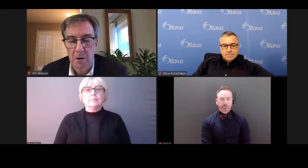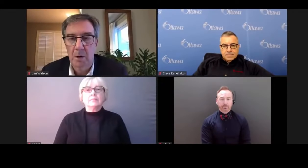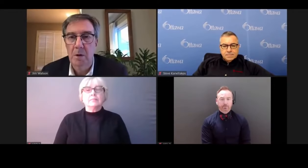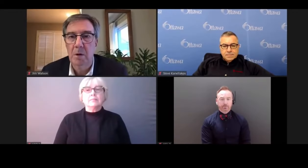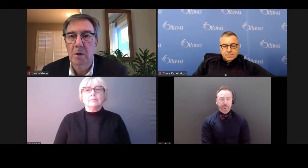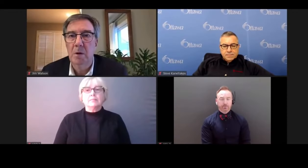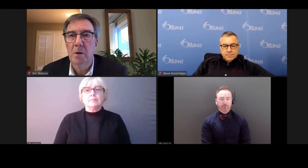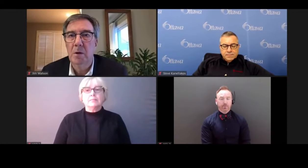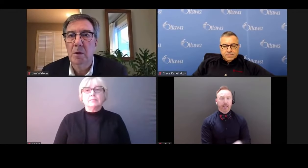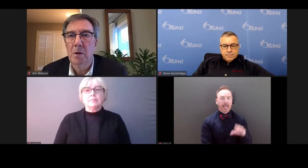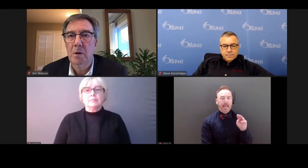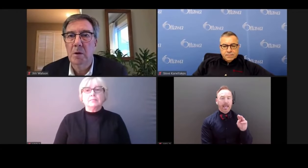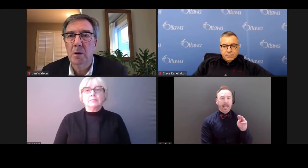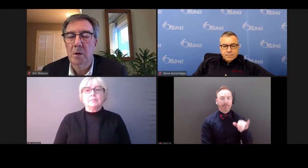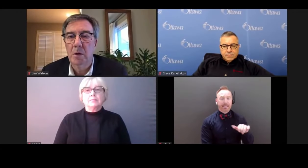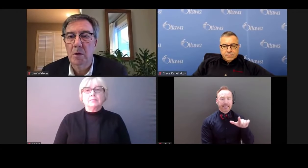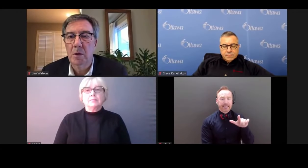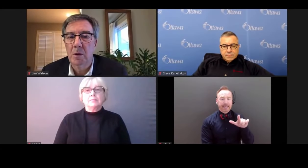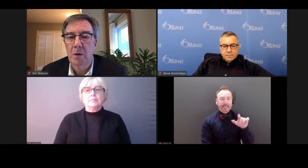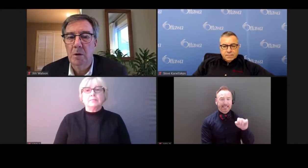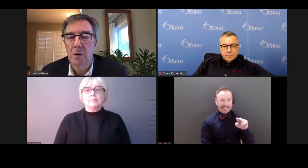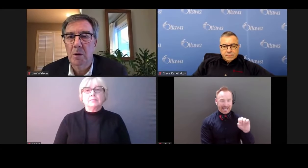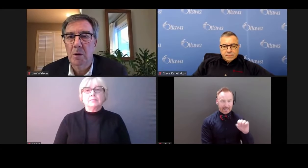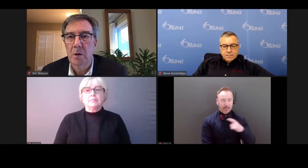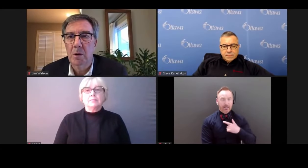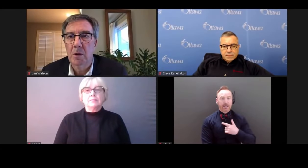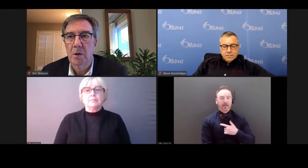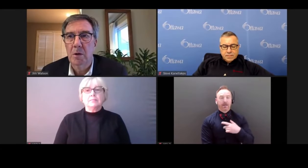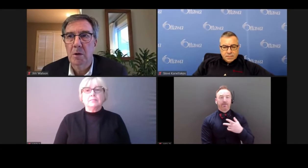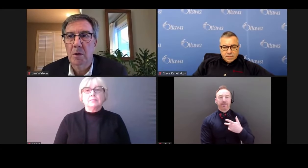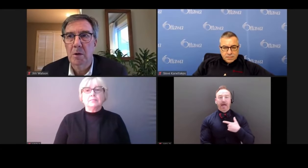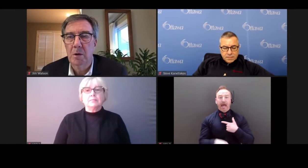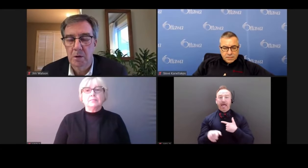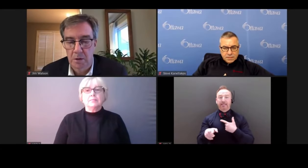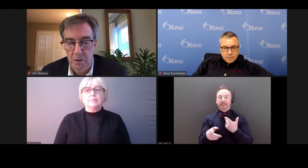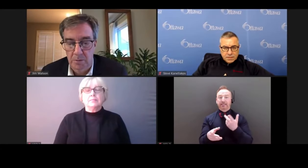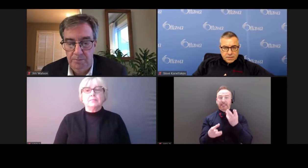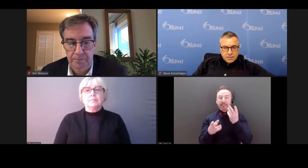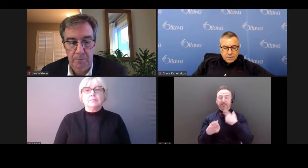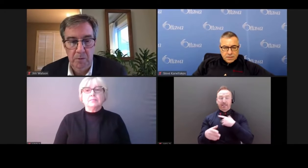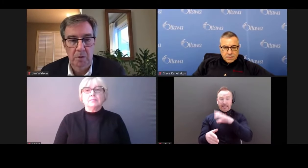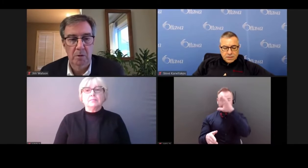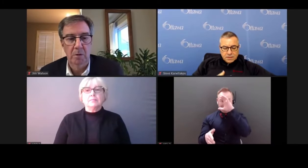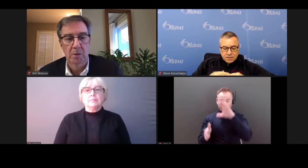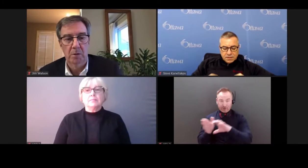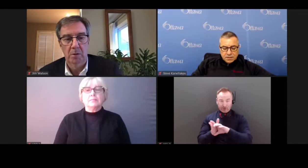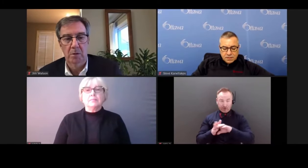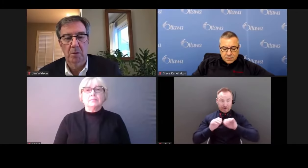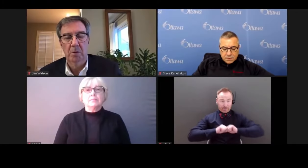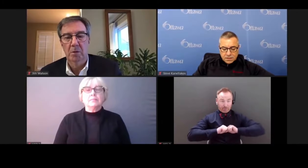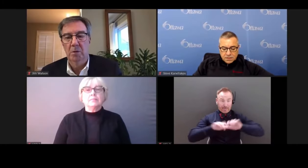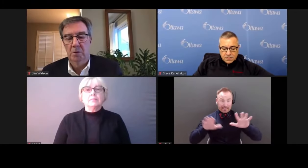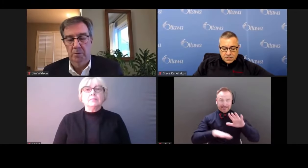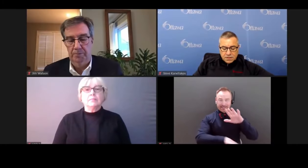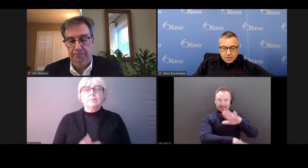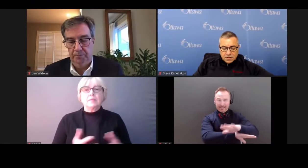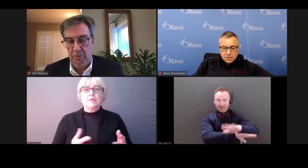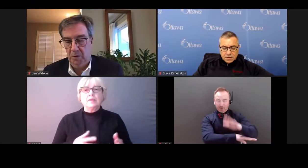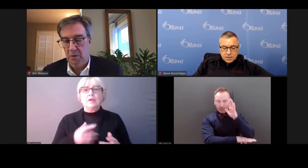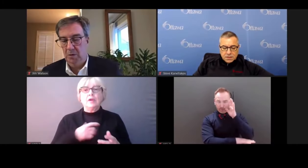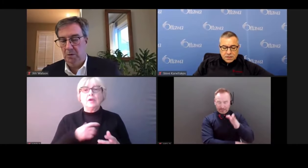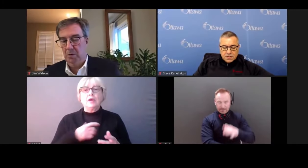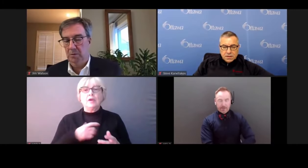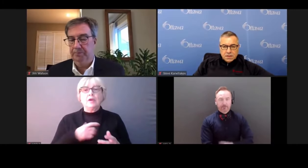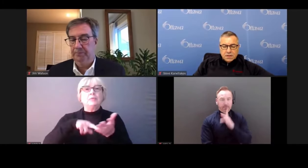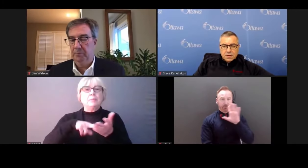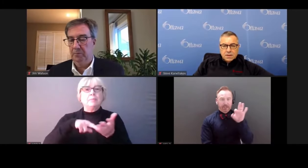know, that press release with the picture will be going out this afternoon. Alors, pour tous ceux qui y a une photo et un communiqué de presse qui